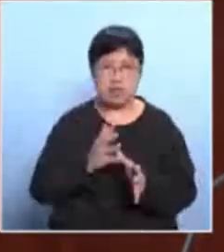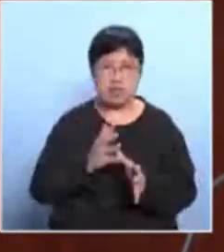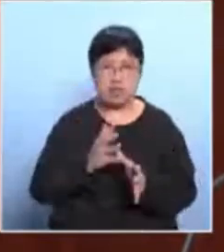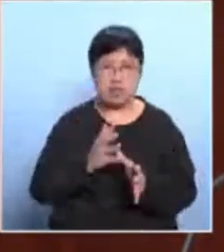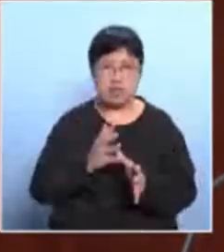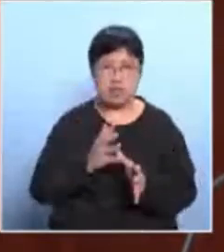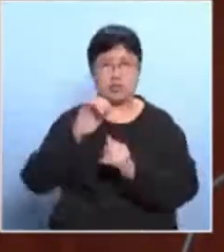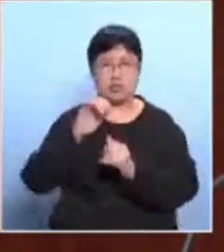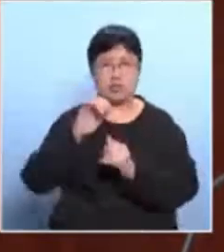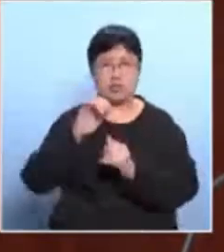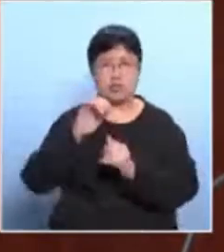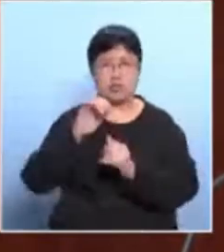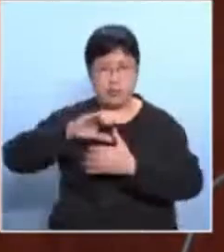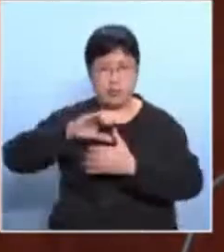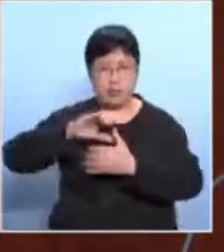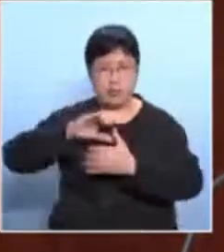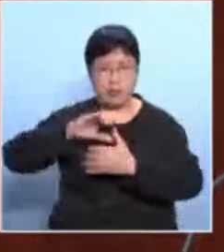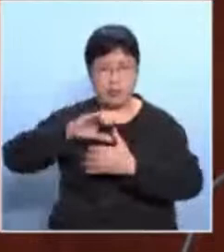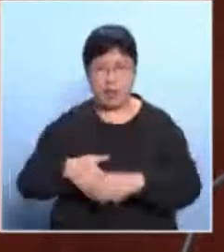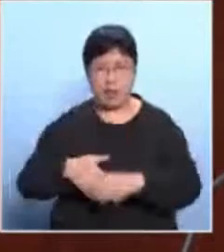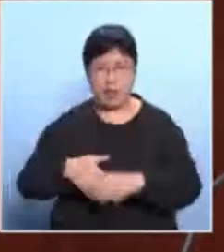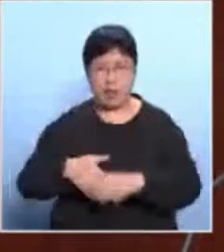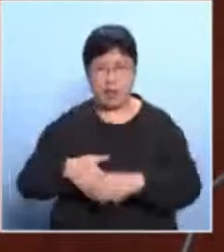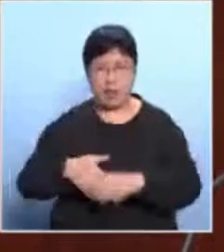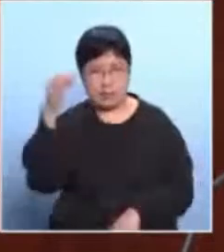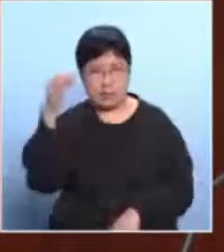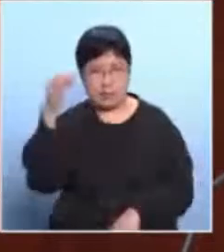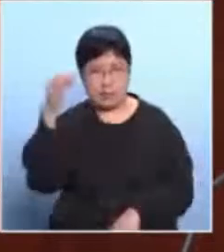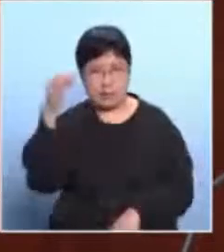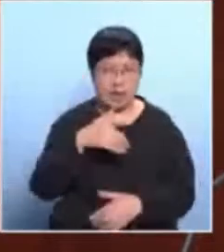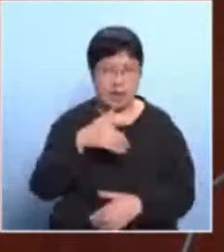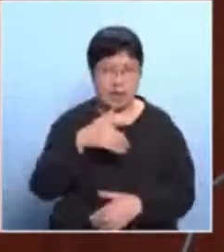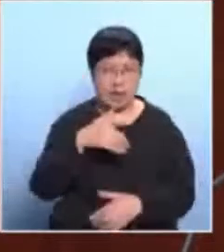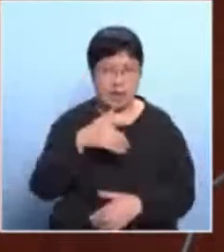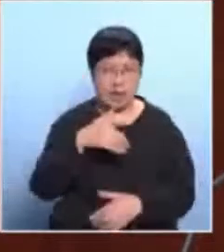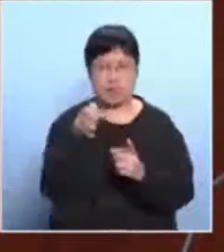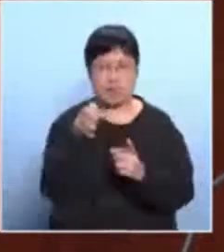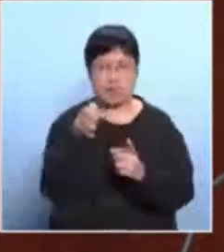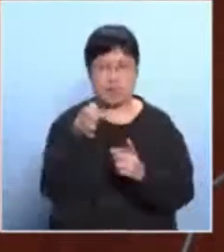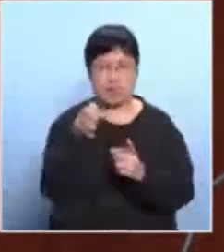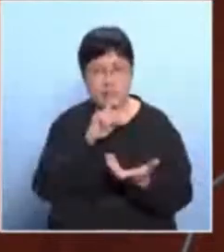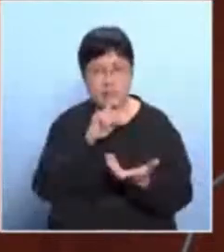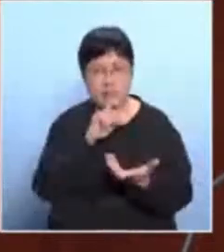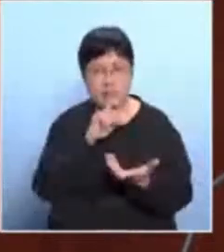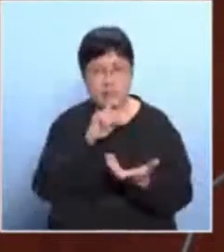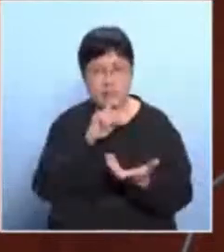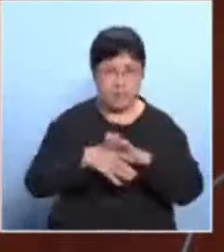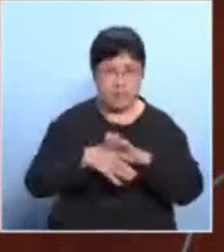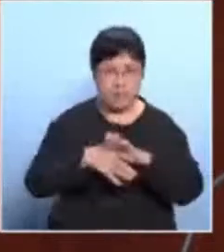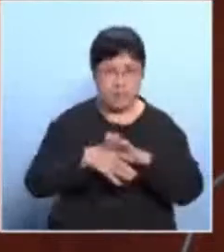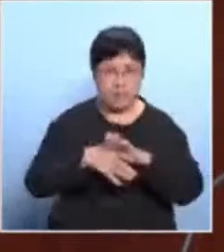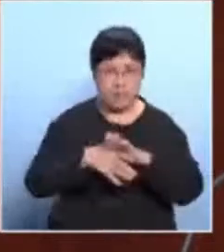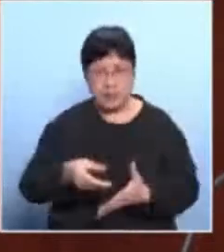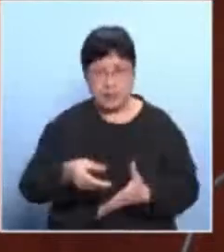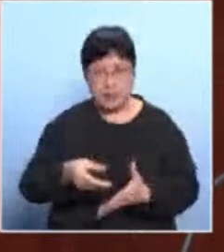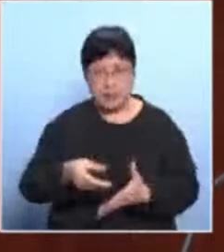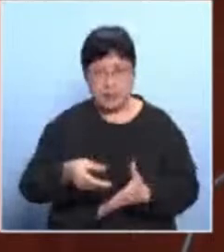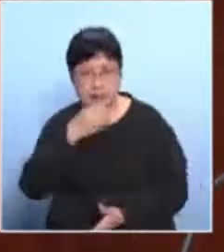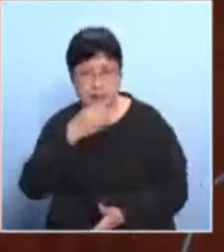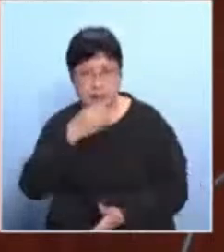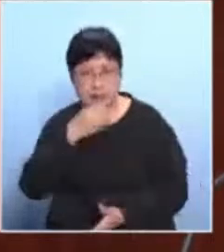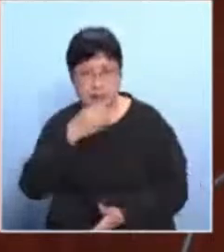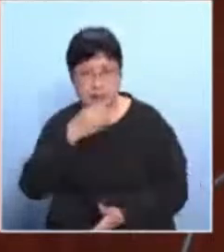tours, intangible cultural heritage experiences, nighttime adventure, etc.,